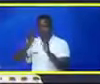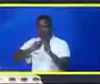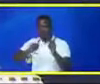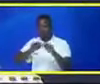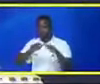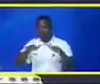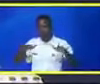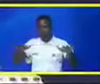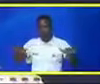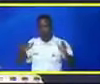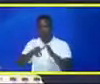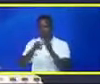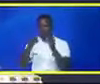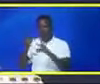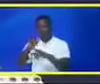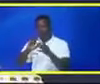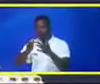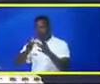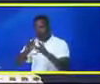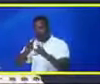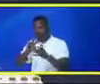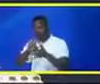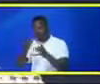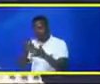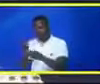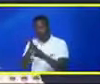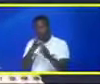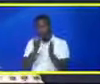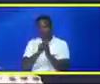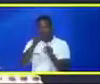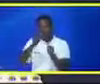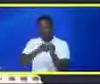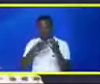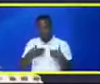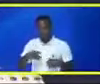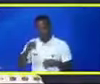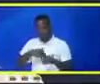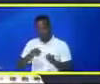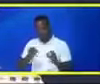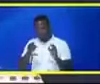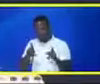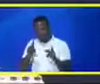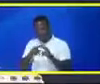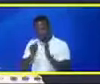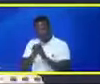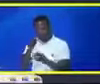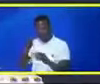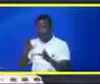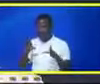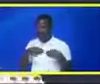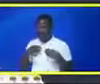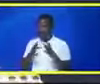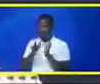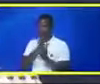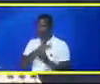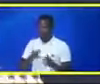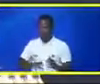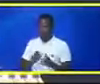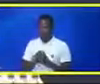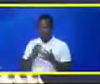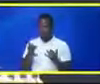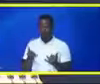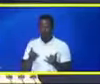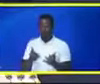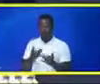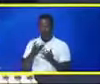gathered and the many more following online, that everybody has a chance to make Jesus Lord of their lives. I want to